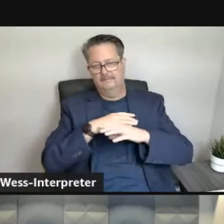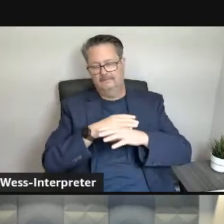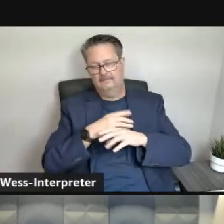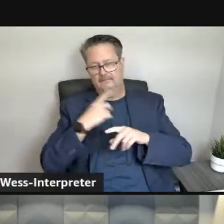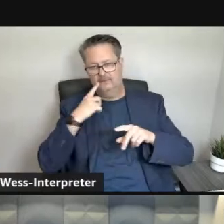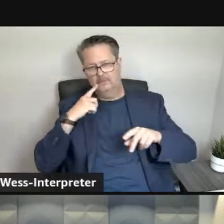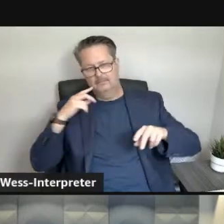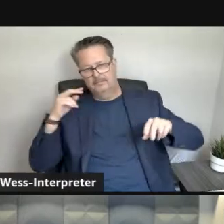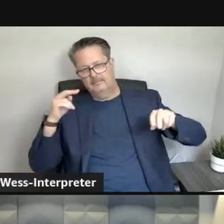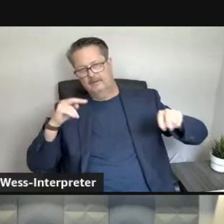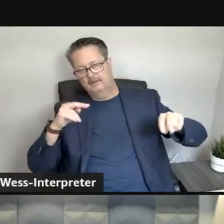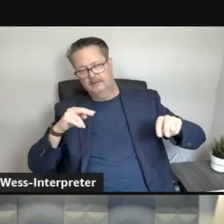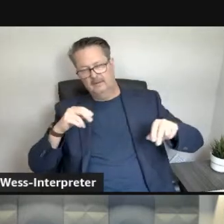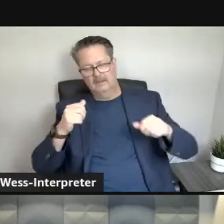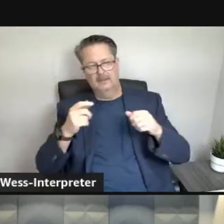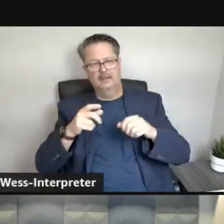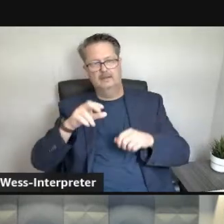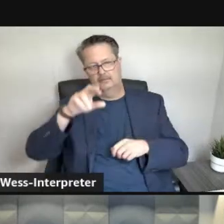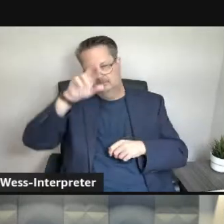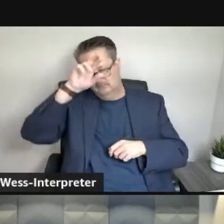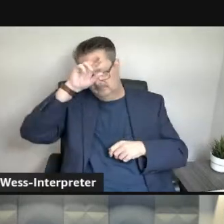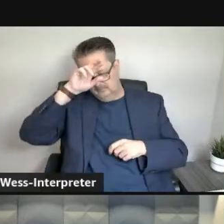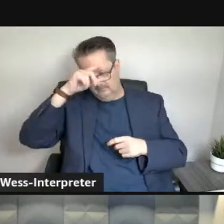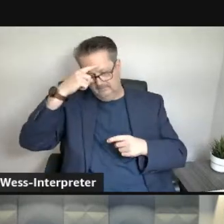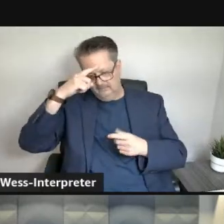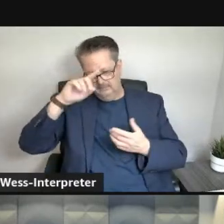Apache Unicore for batch scheduling.